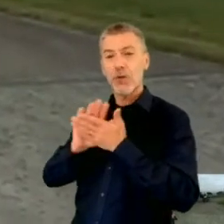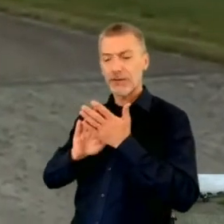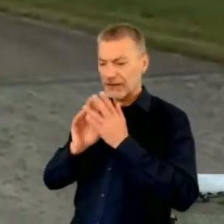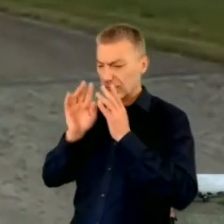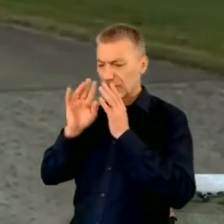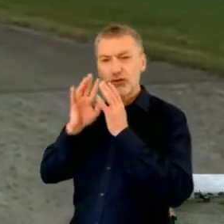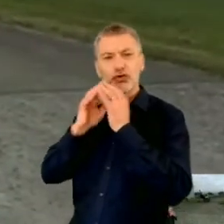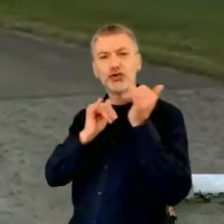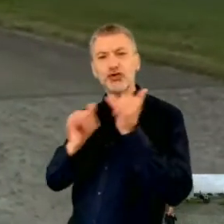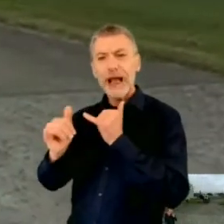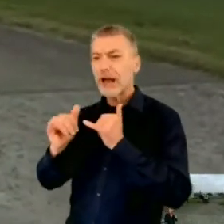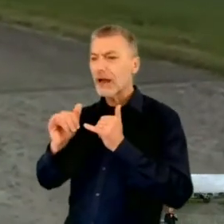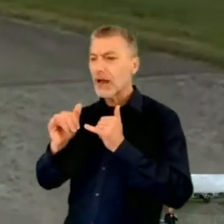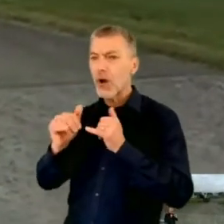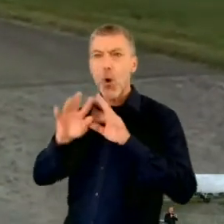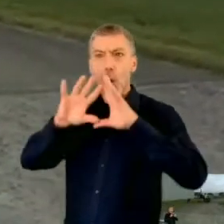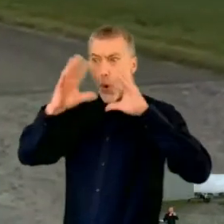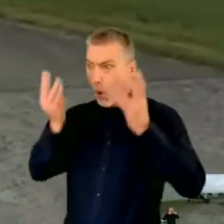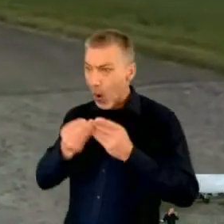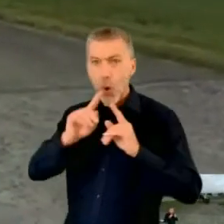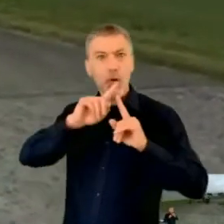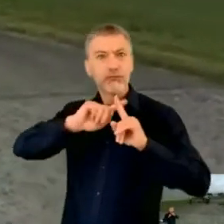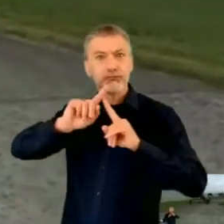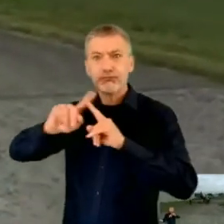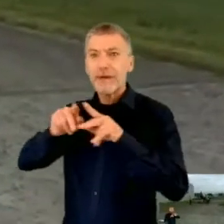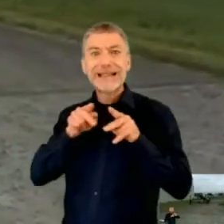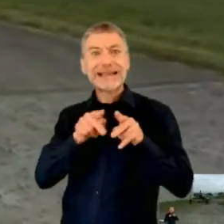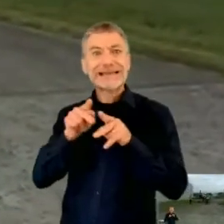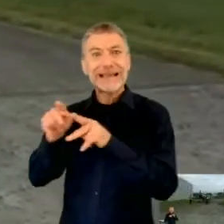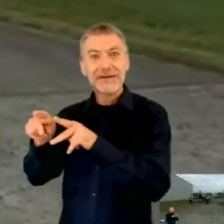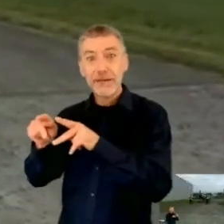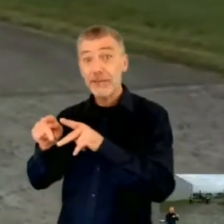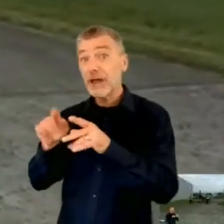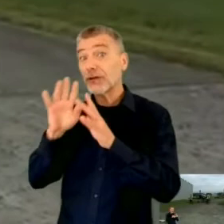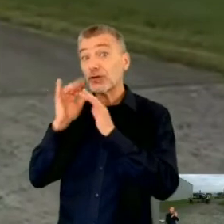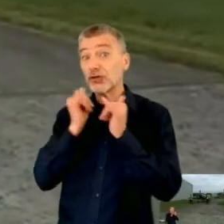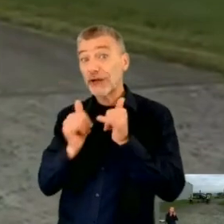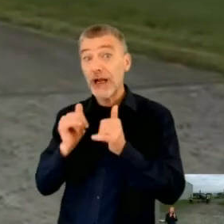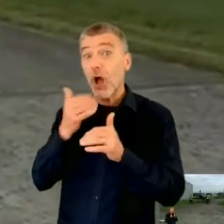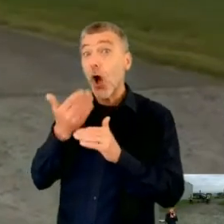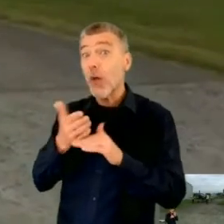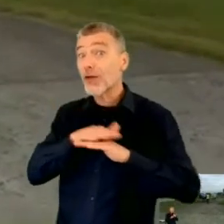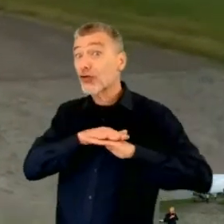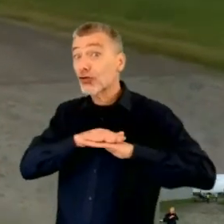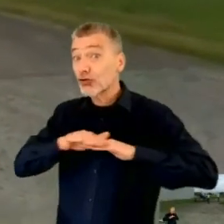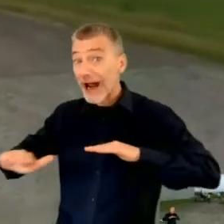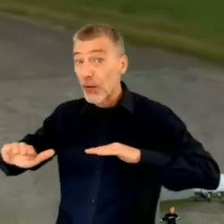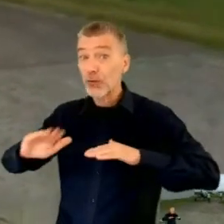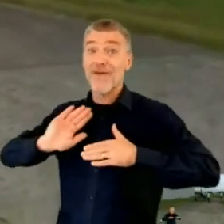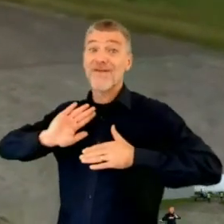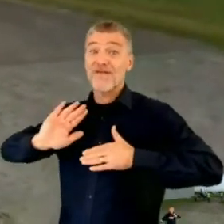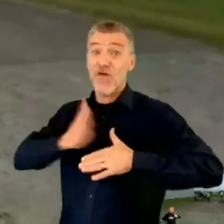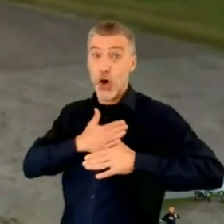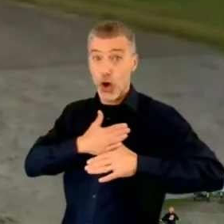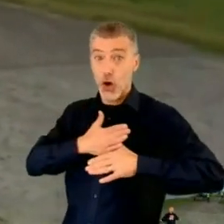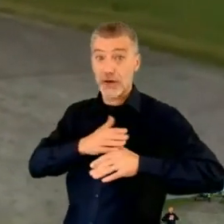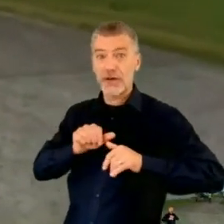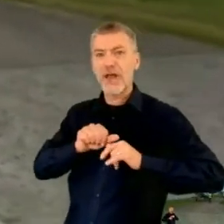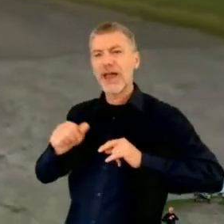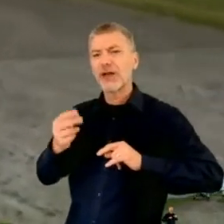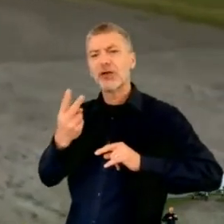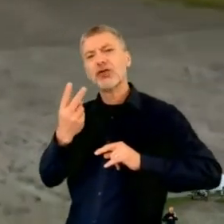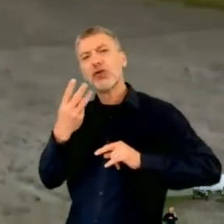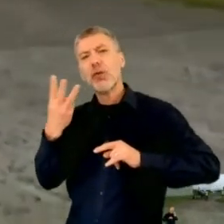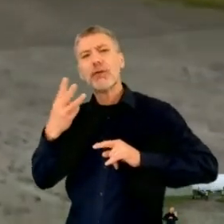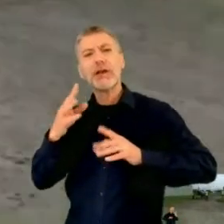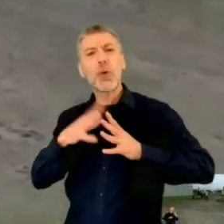ground before we then go forwards and look to flight test in the next few weeks. So our objective is to get our aircraft up in the